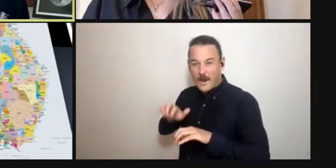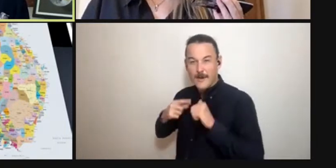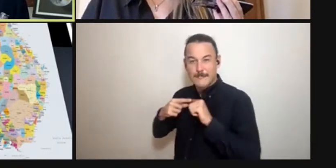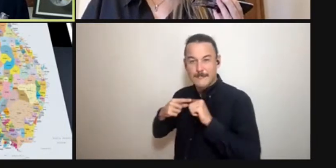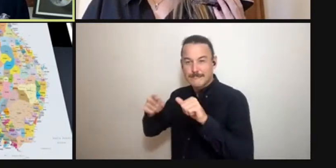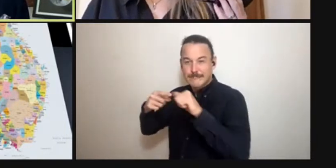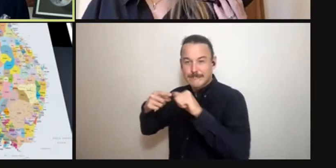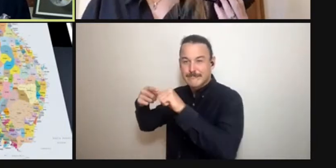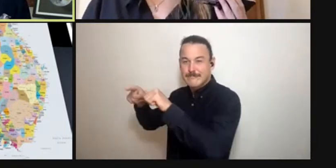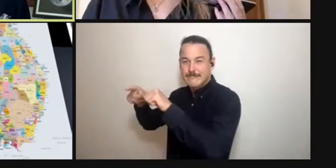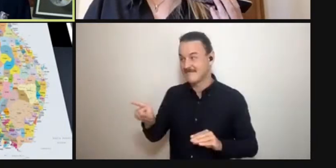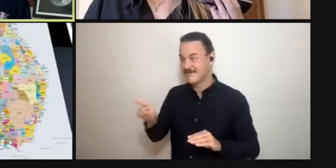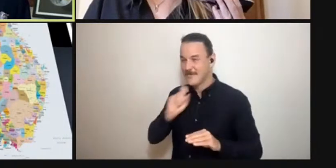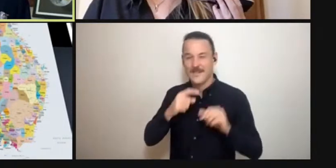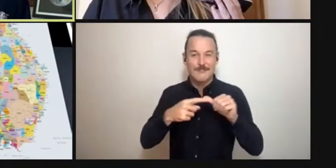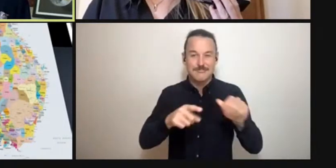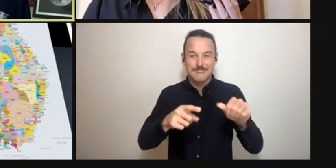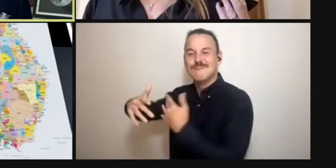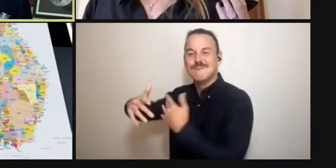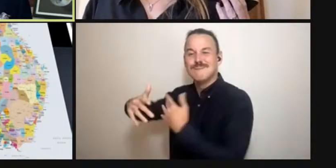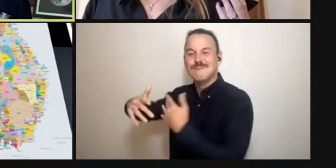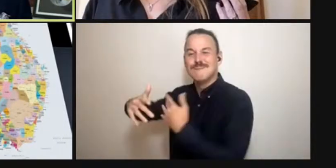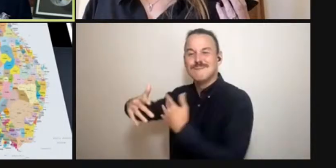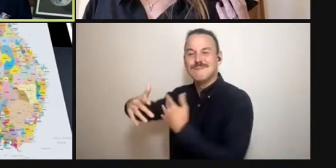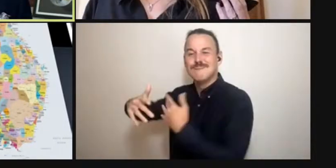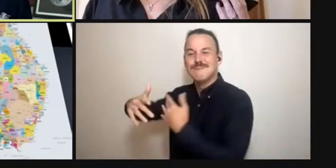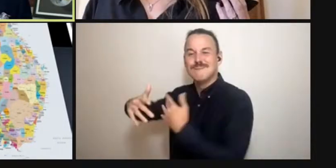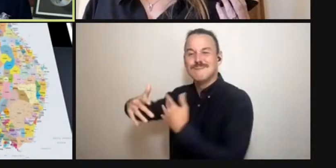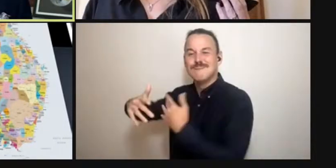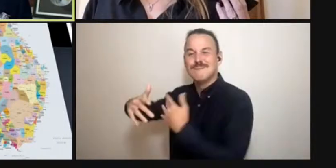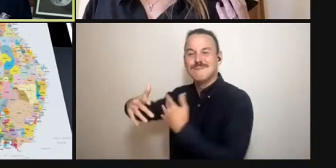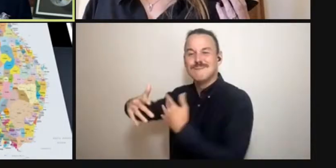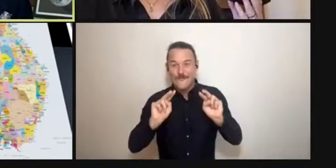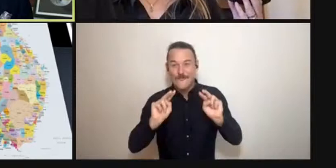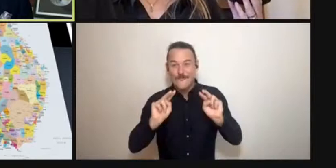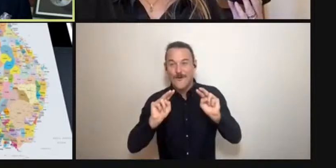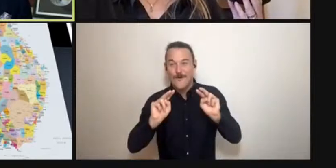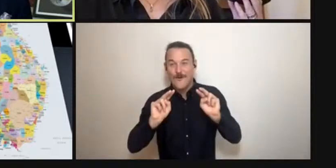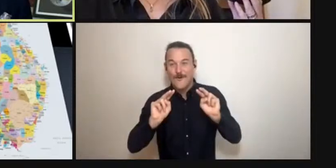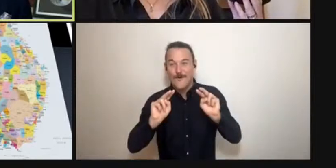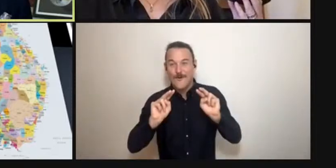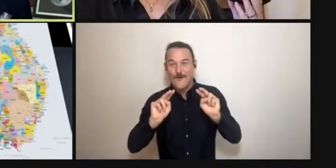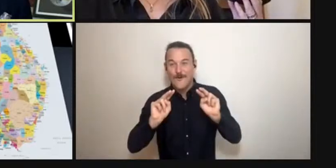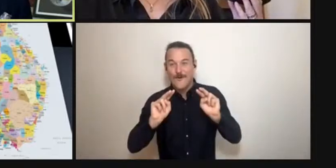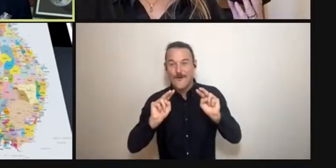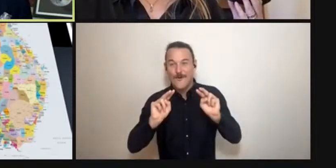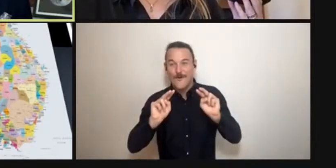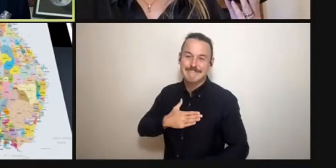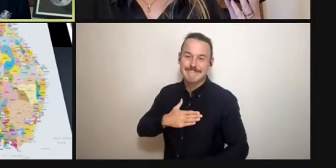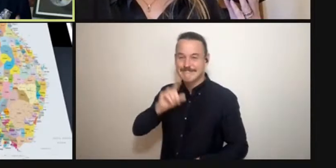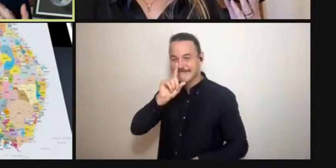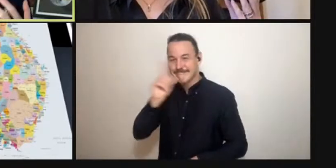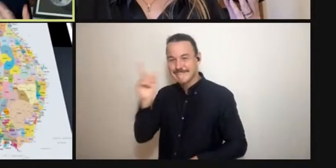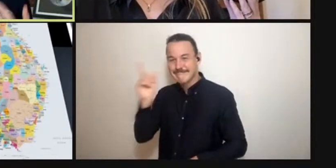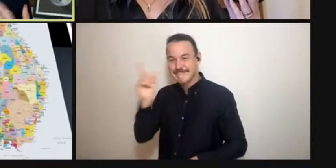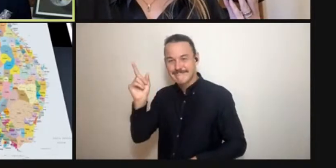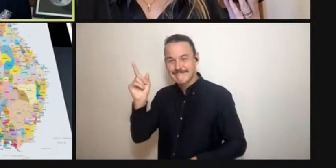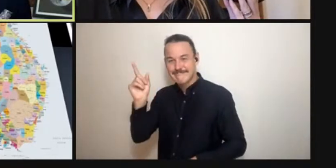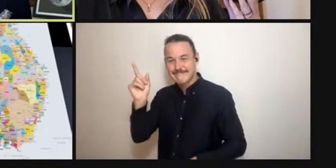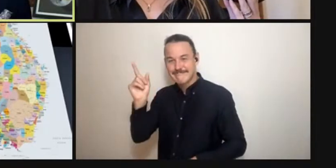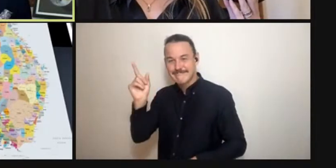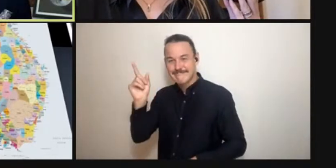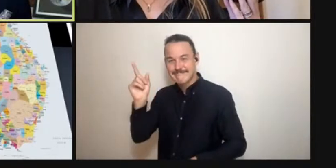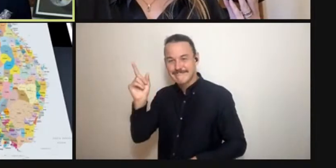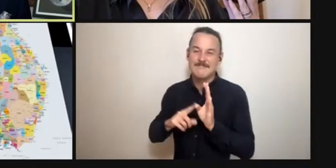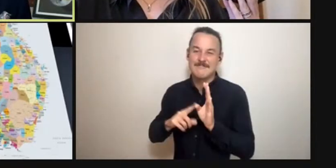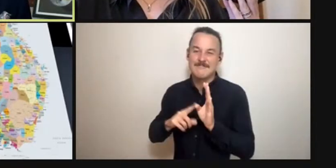just get asking to with you. You're joining us today in lockdown, so look,